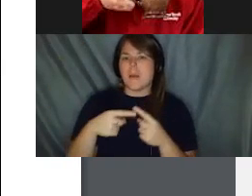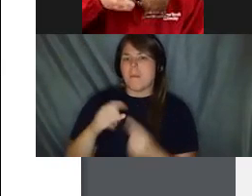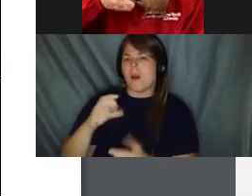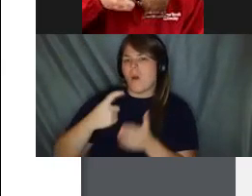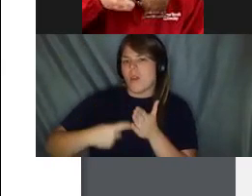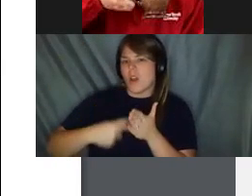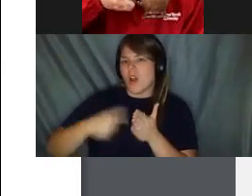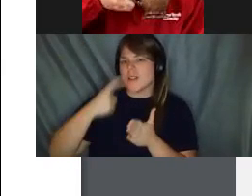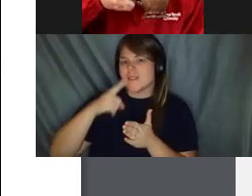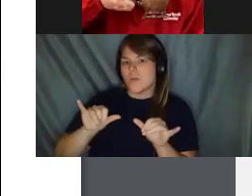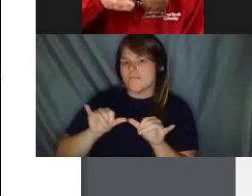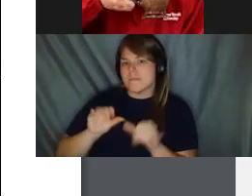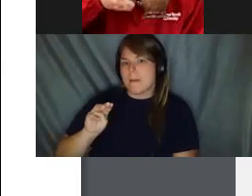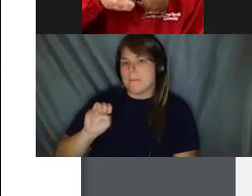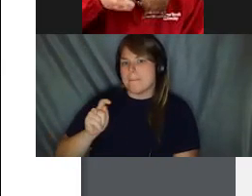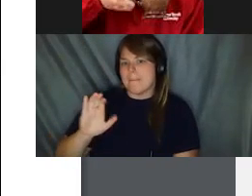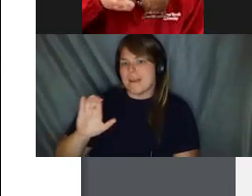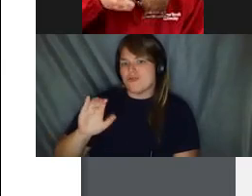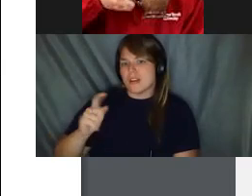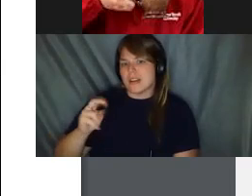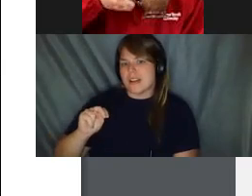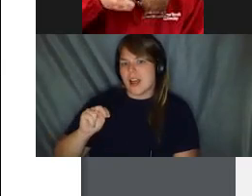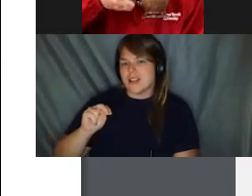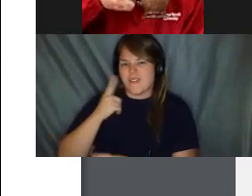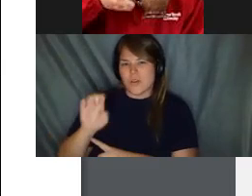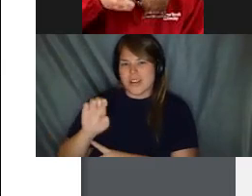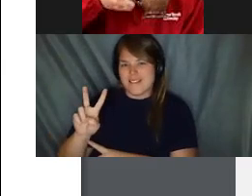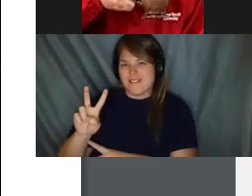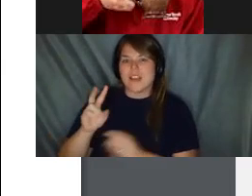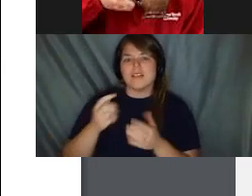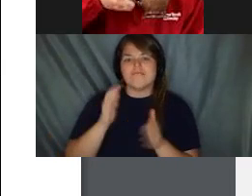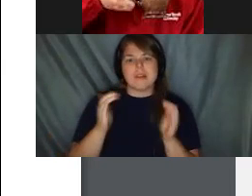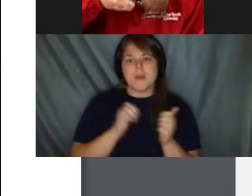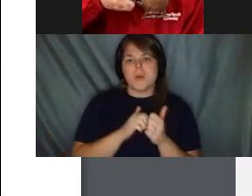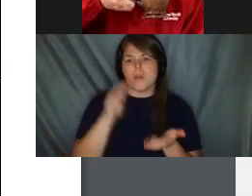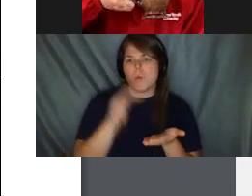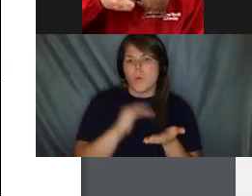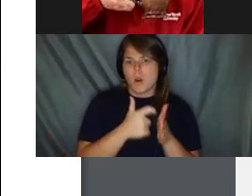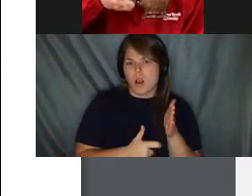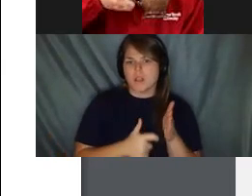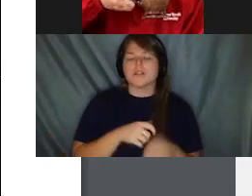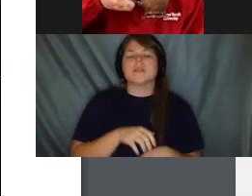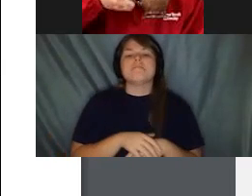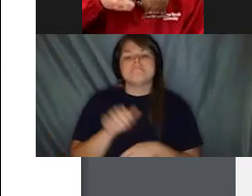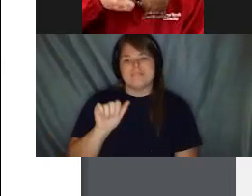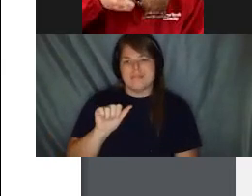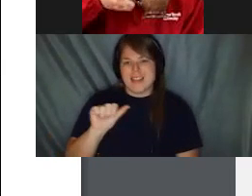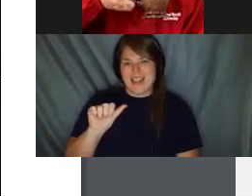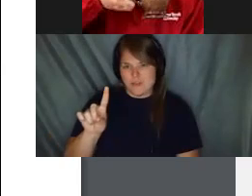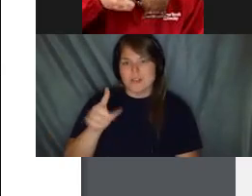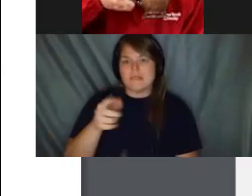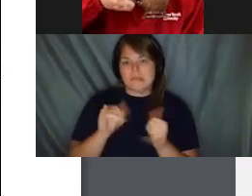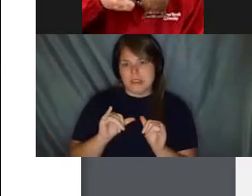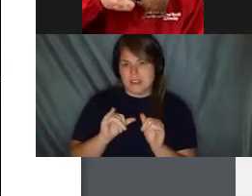criteria pollutant EV versus the lower cost clean engine vehicle. And so the Air District is still following up on this item, and